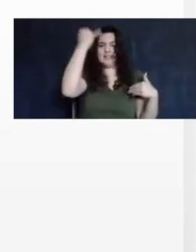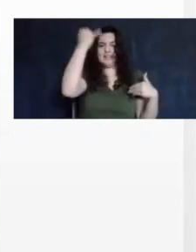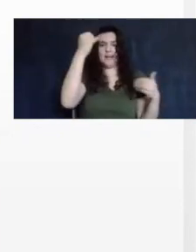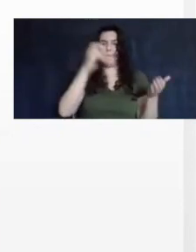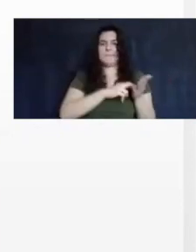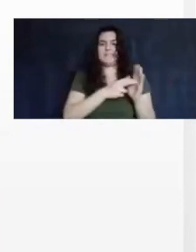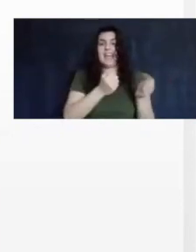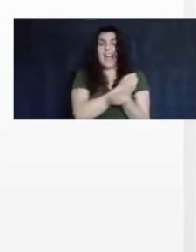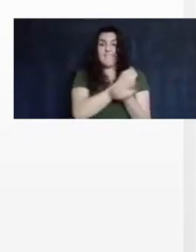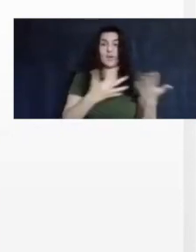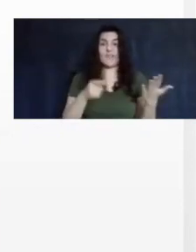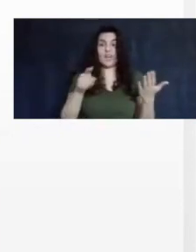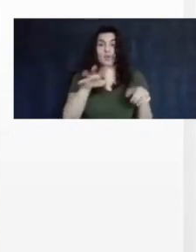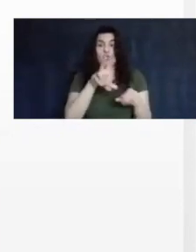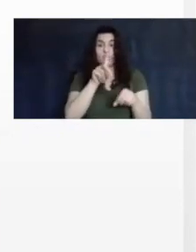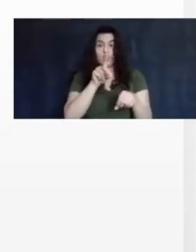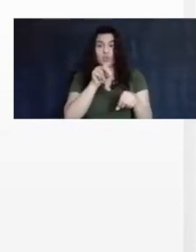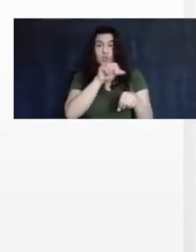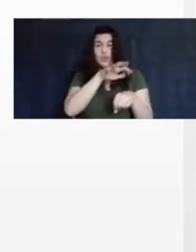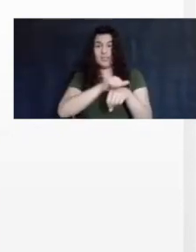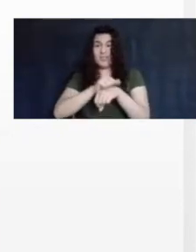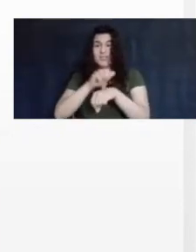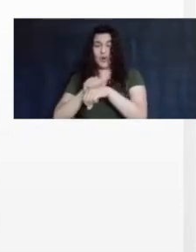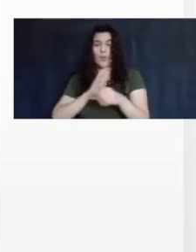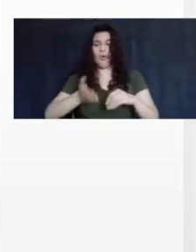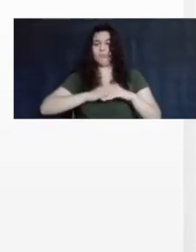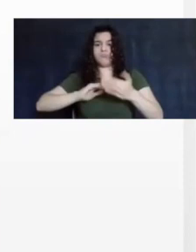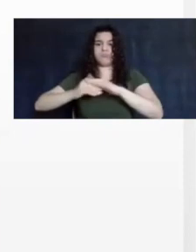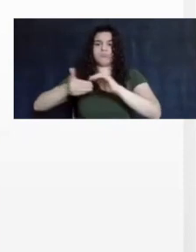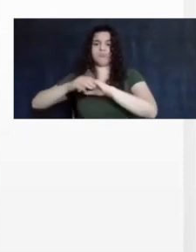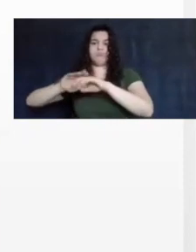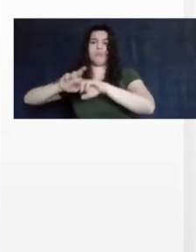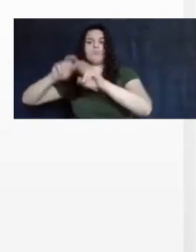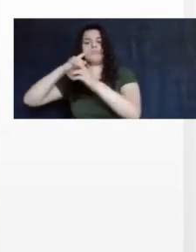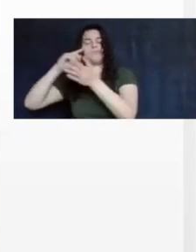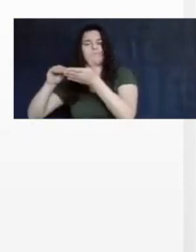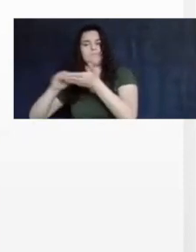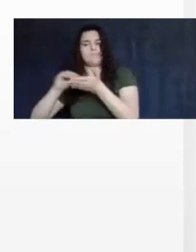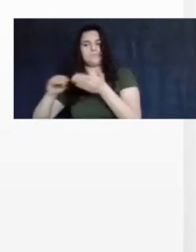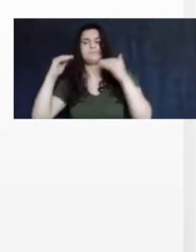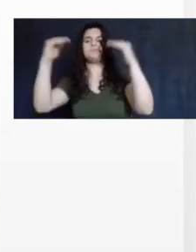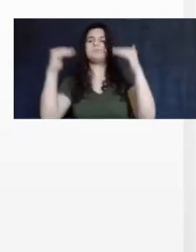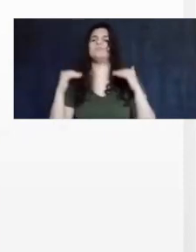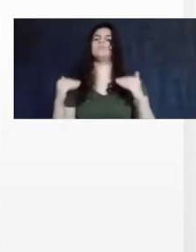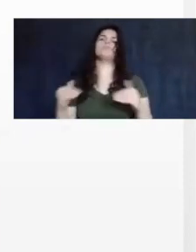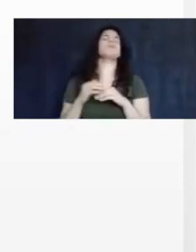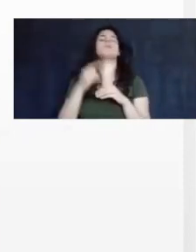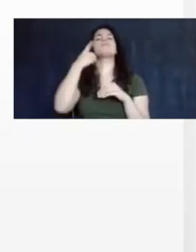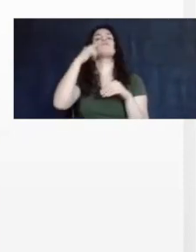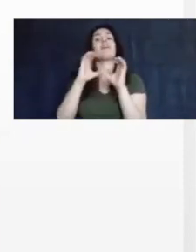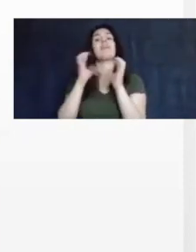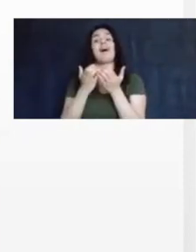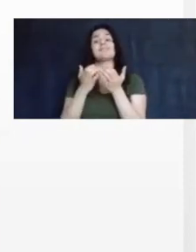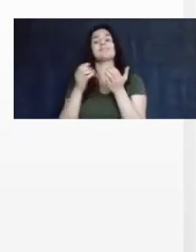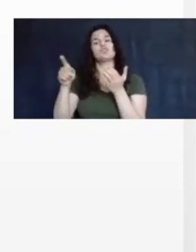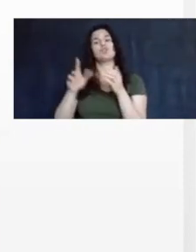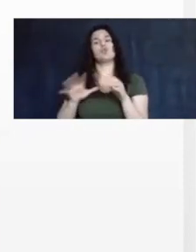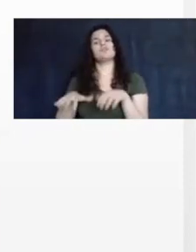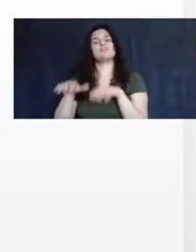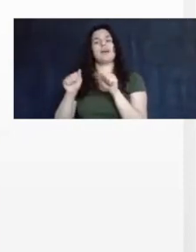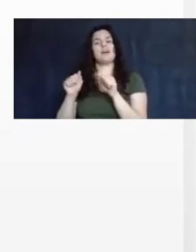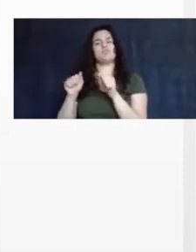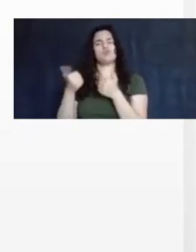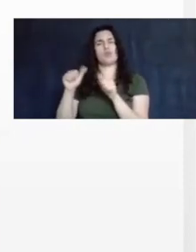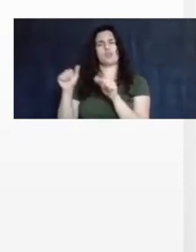mentioned that earlier. That's really important to get people, as you take classes, to identify faculty that you like